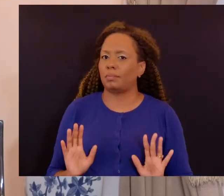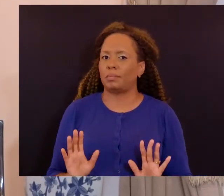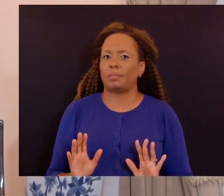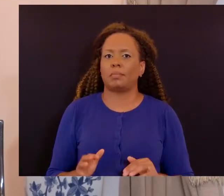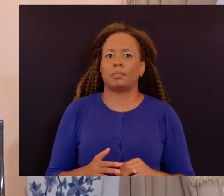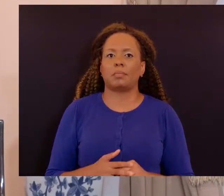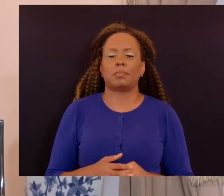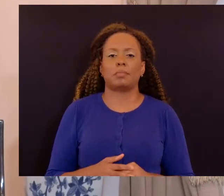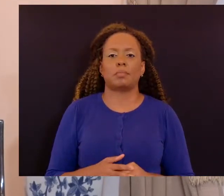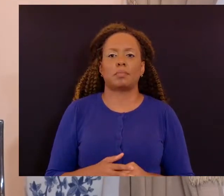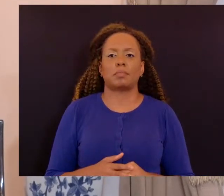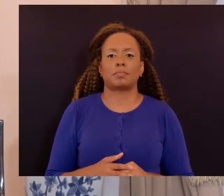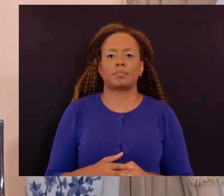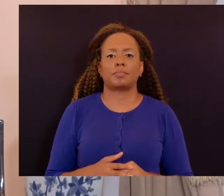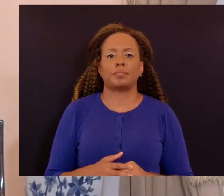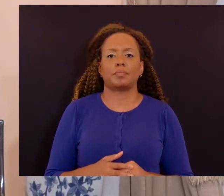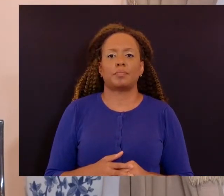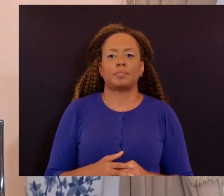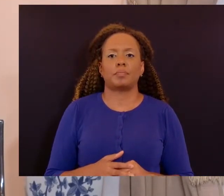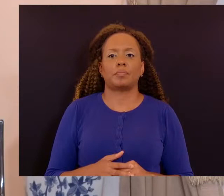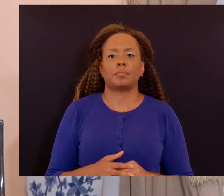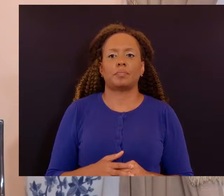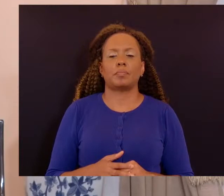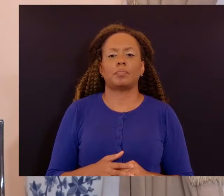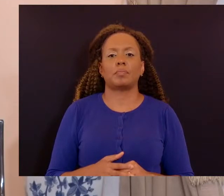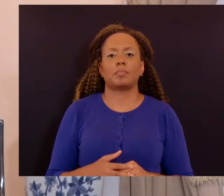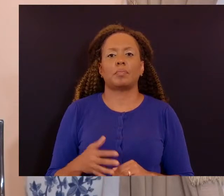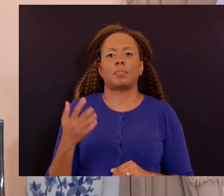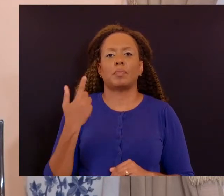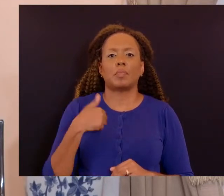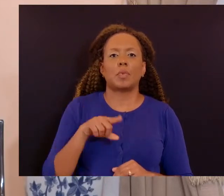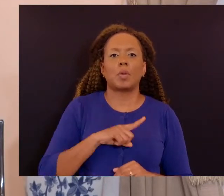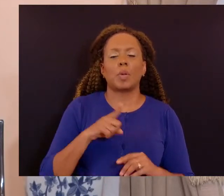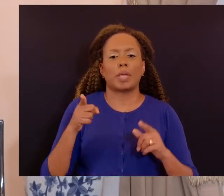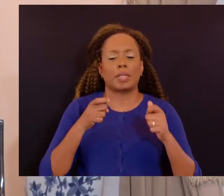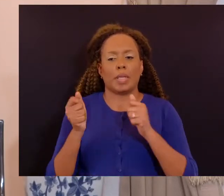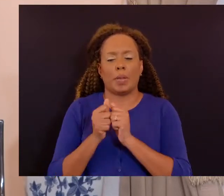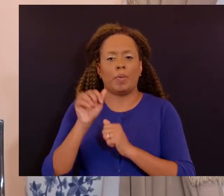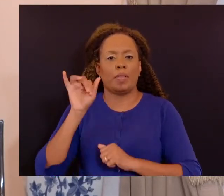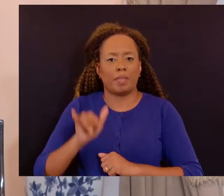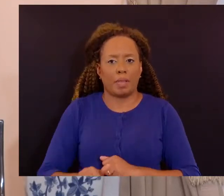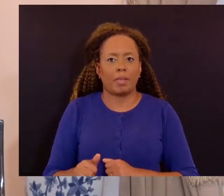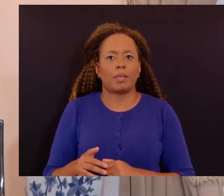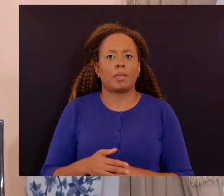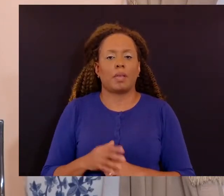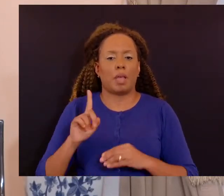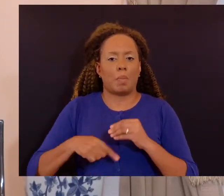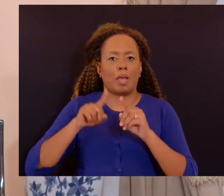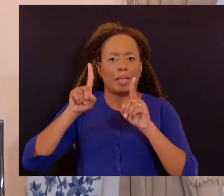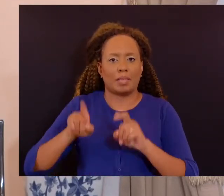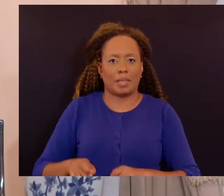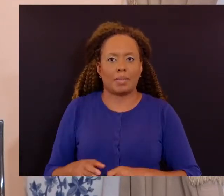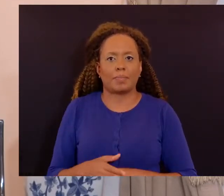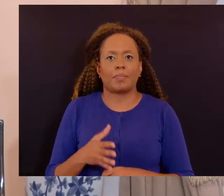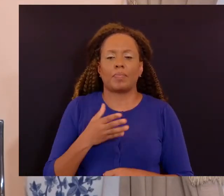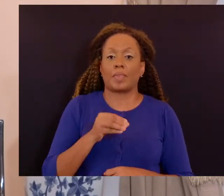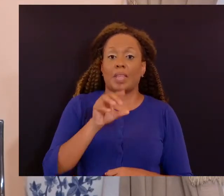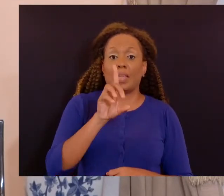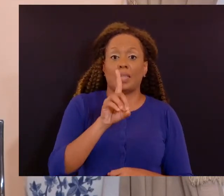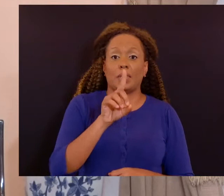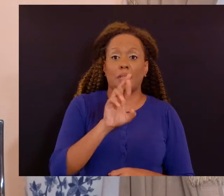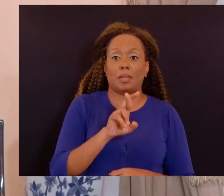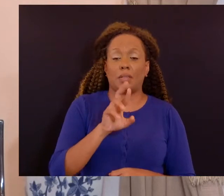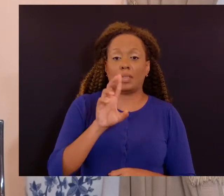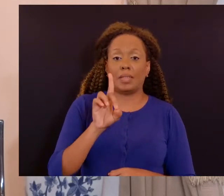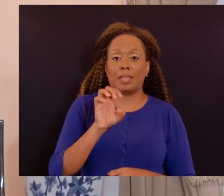just want to assure you that we've got that particular issue covered as it relates to that. And I believe, Dr. Denny, following today,